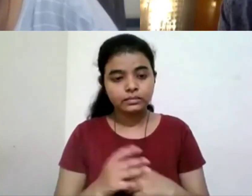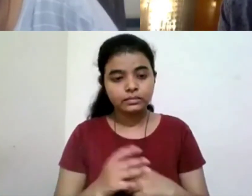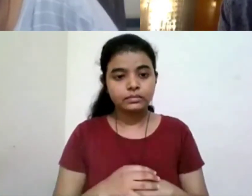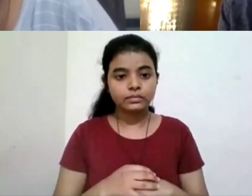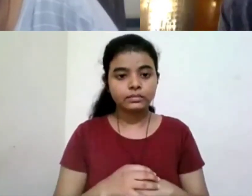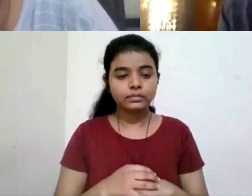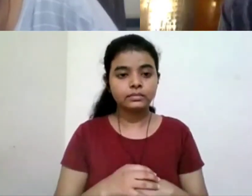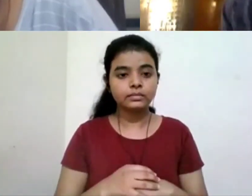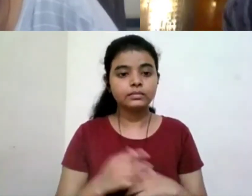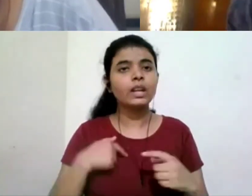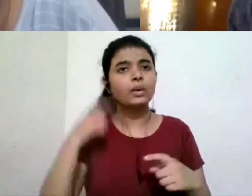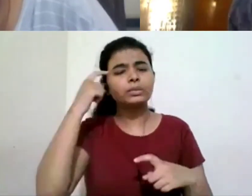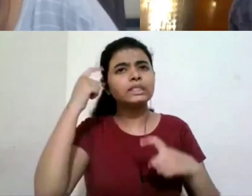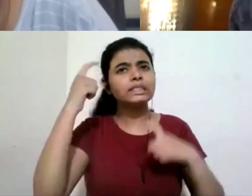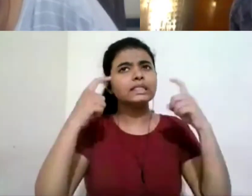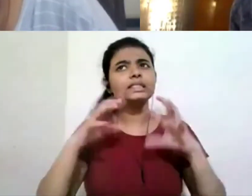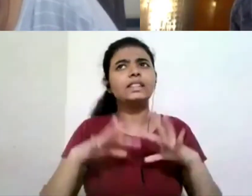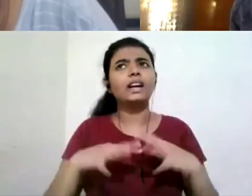reconcile it,